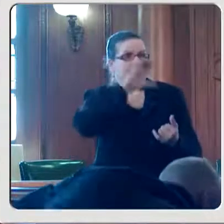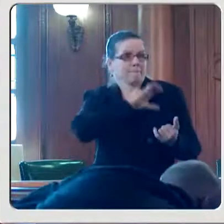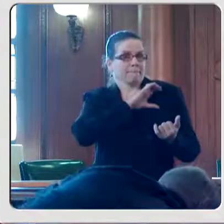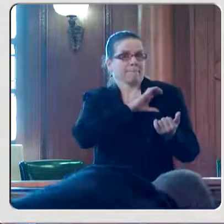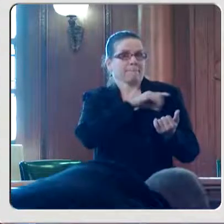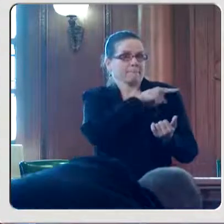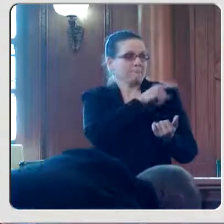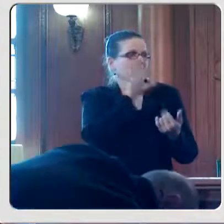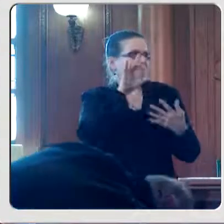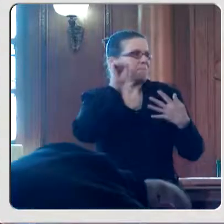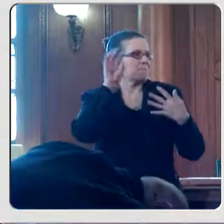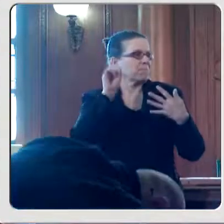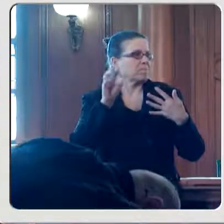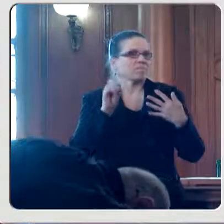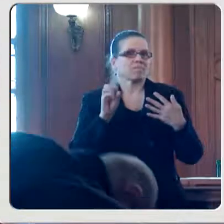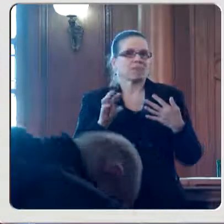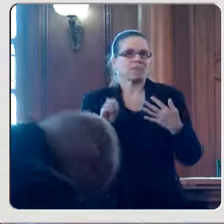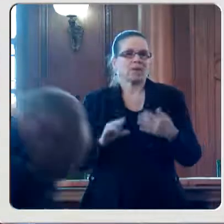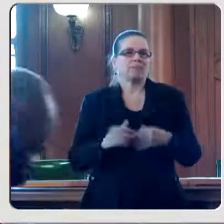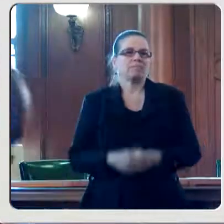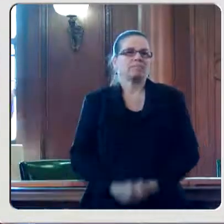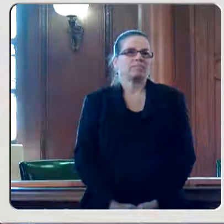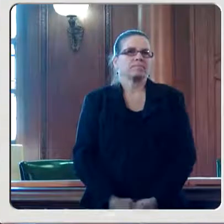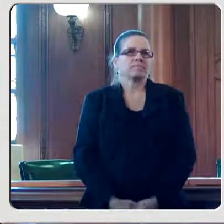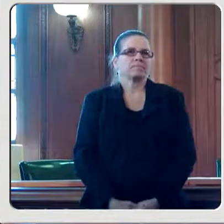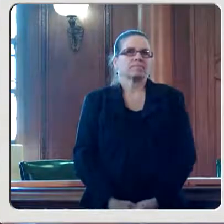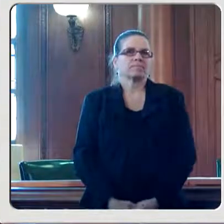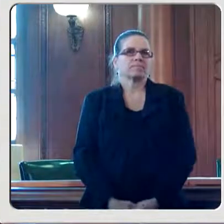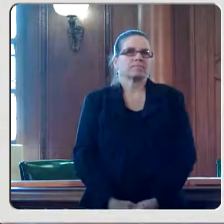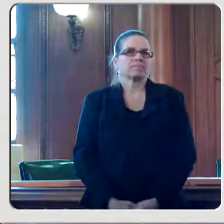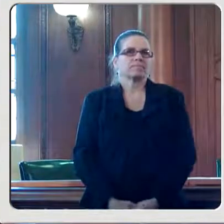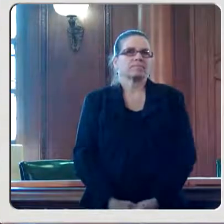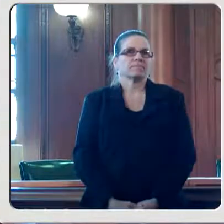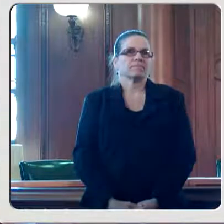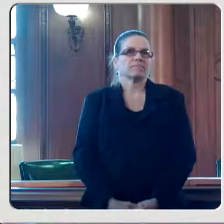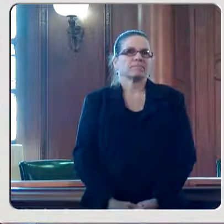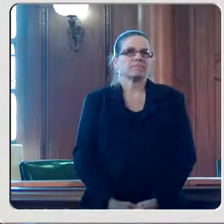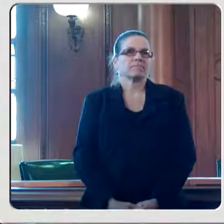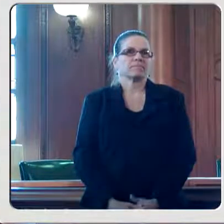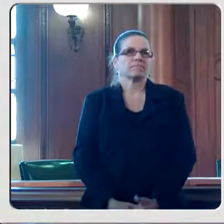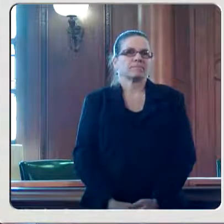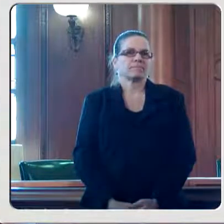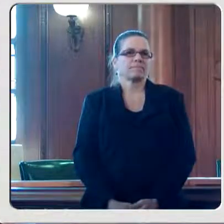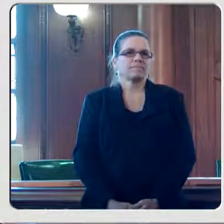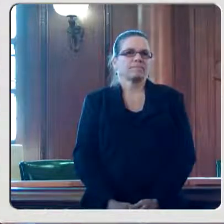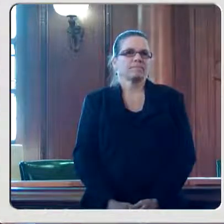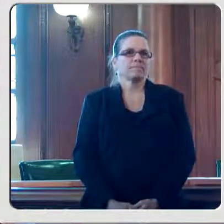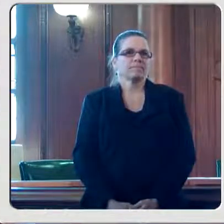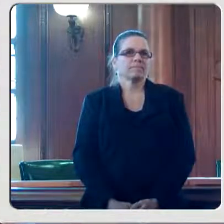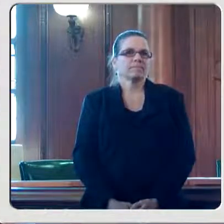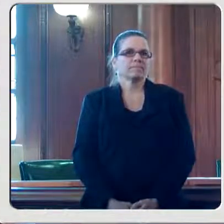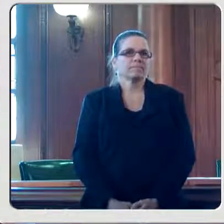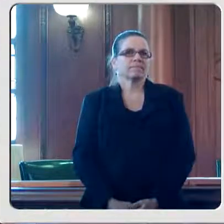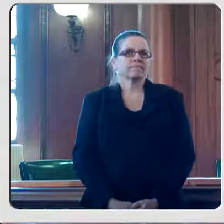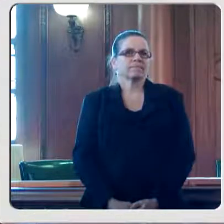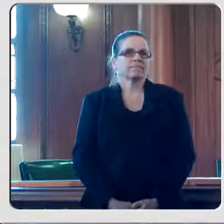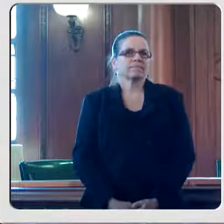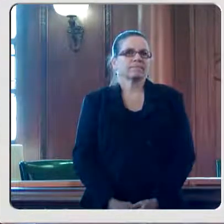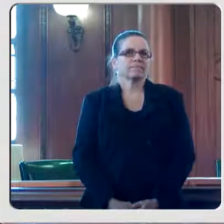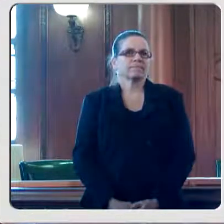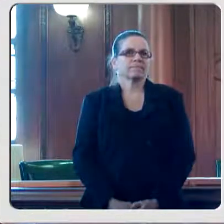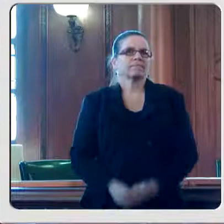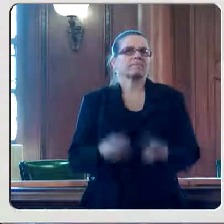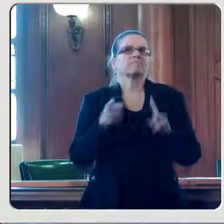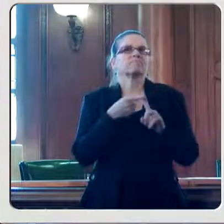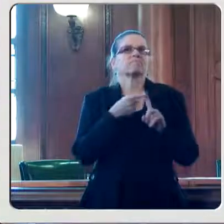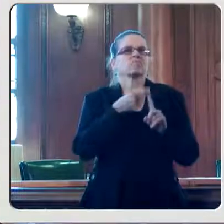hospitals information, and I'll bring up the Commissioner, Fire Commissioner of the City of Springfield, Bernard